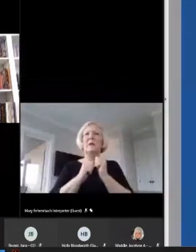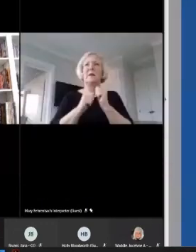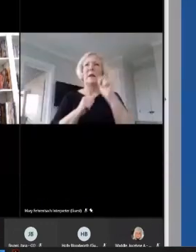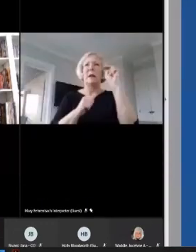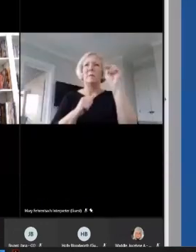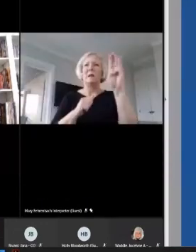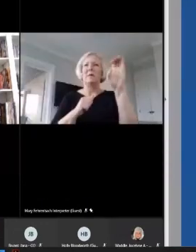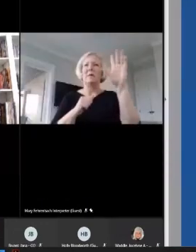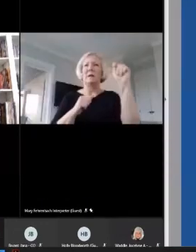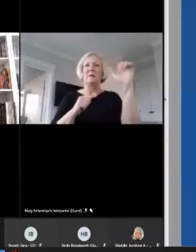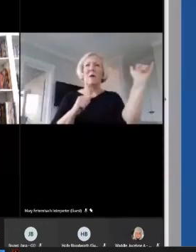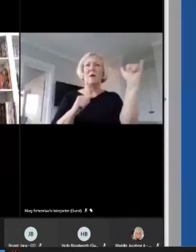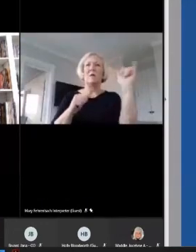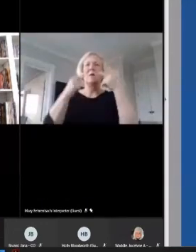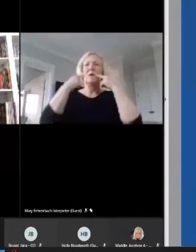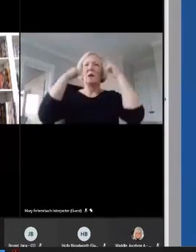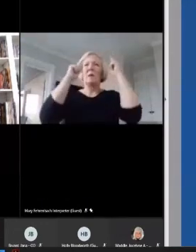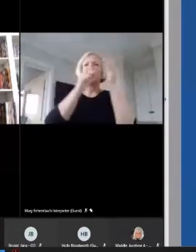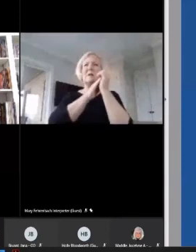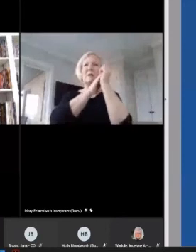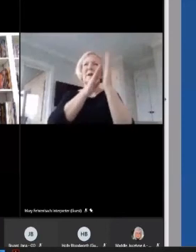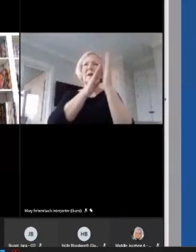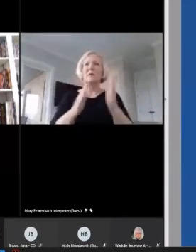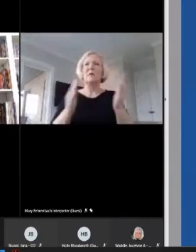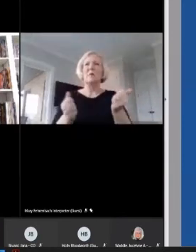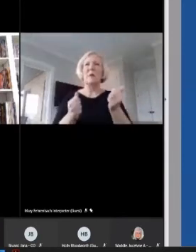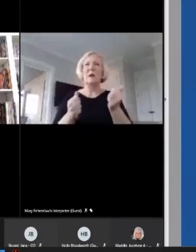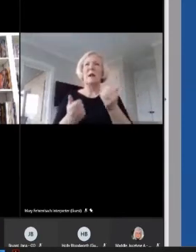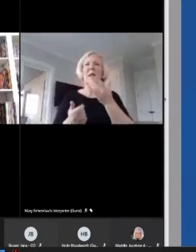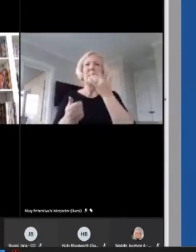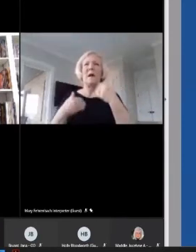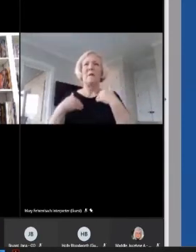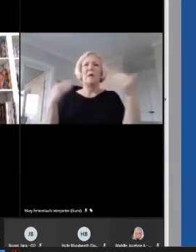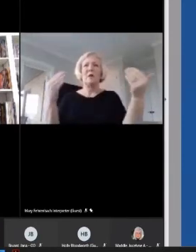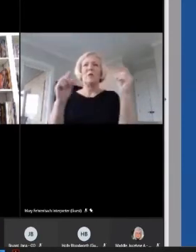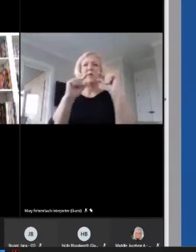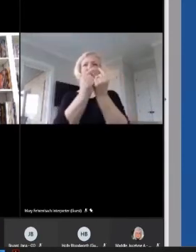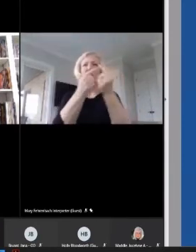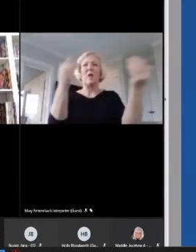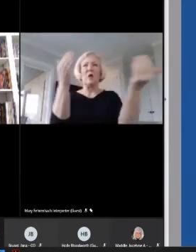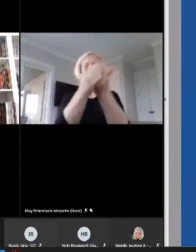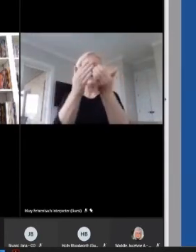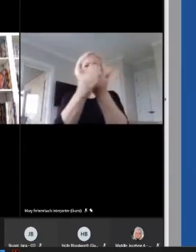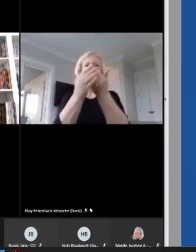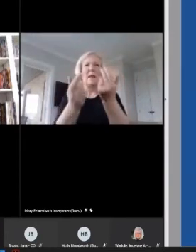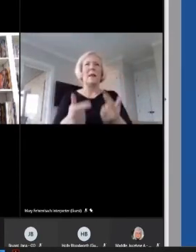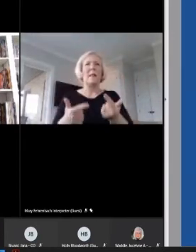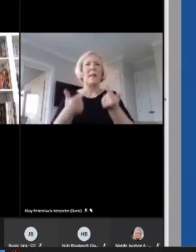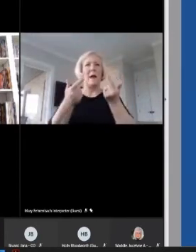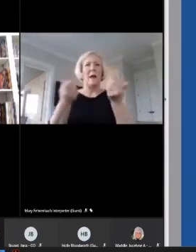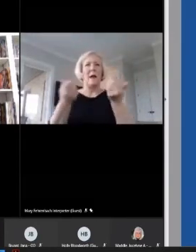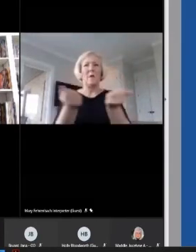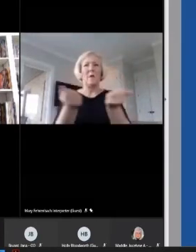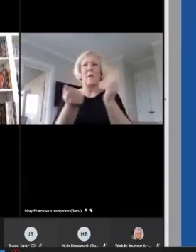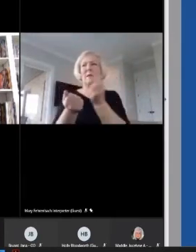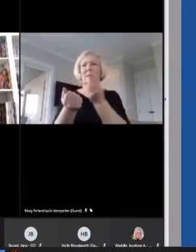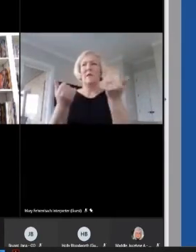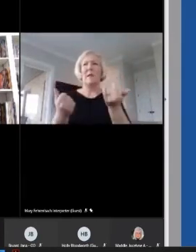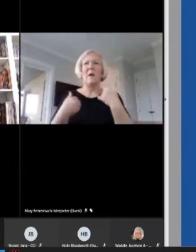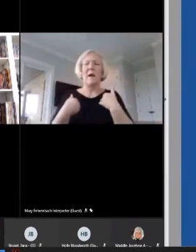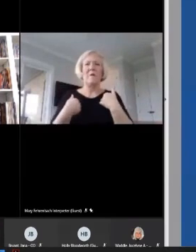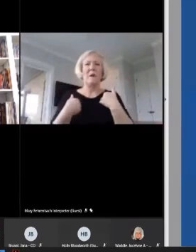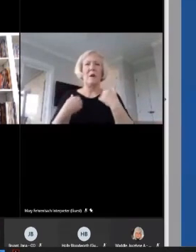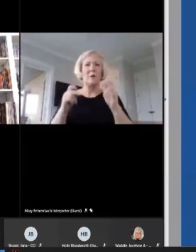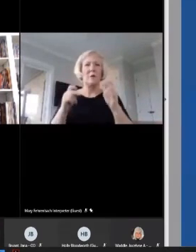We are lucky to have a group of our new NBCTs live with us today on our platform and they will have a chance to ask questions of our